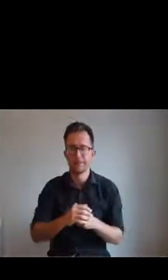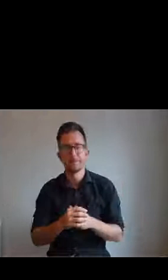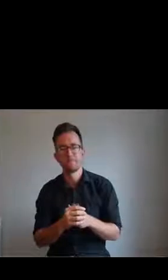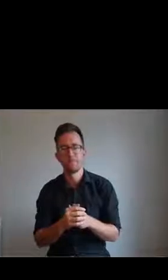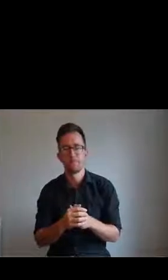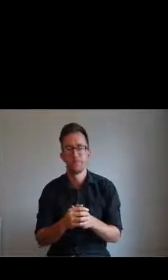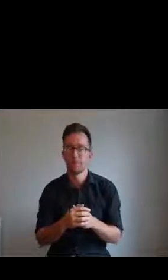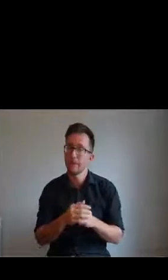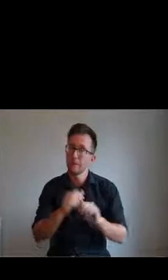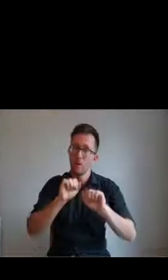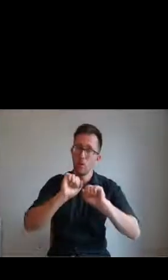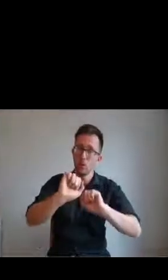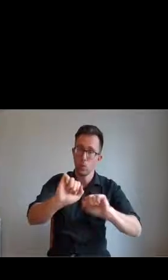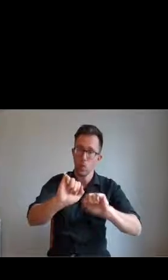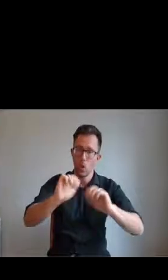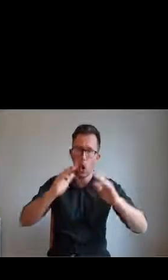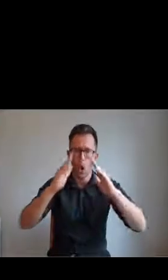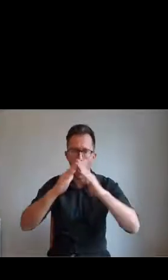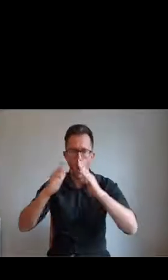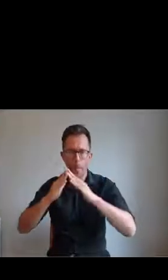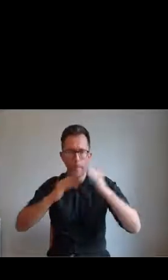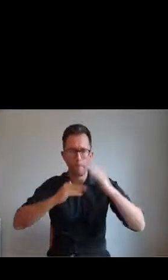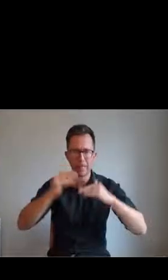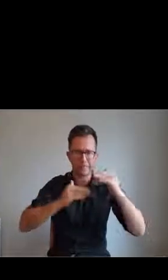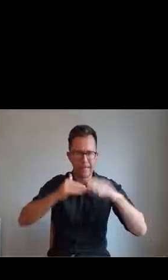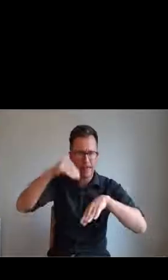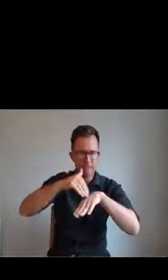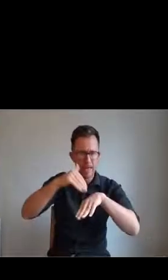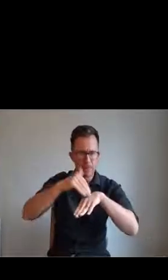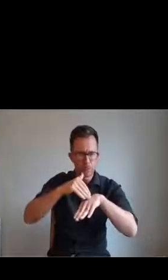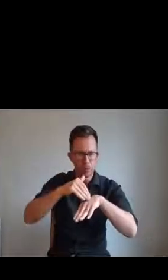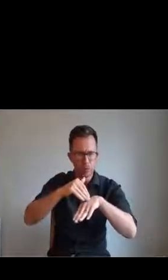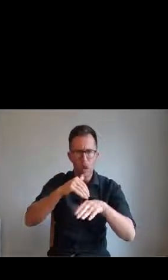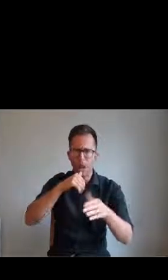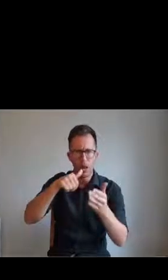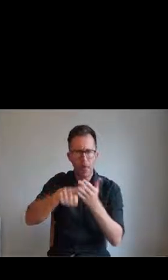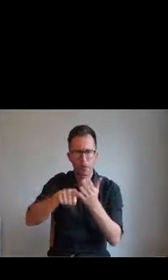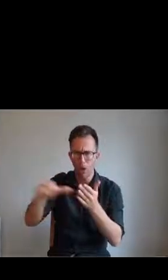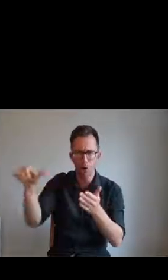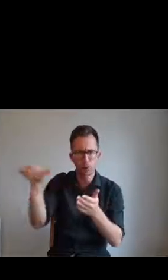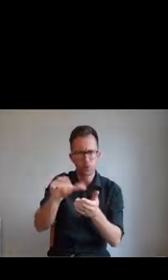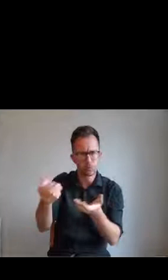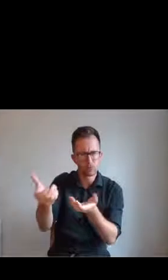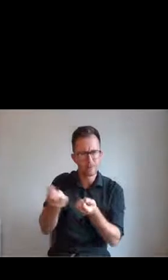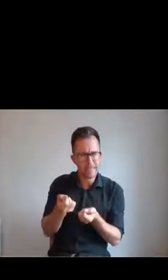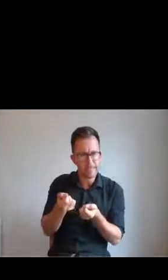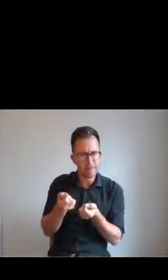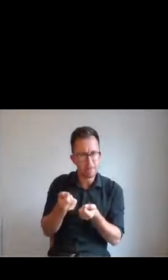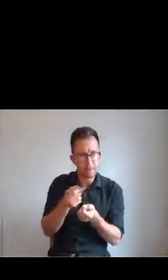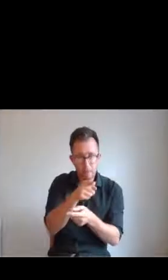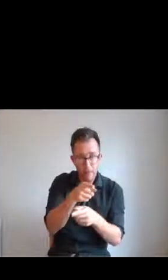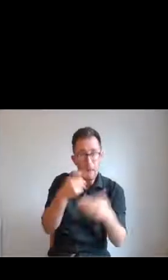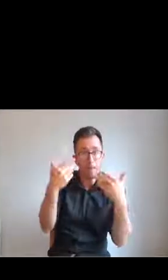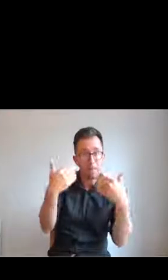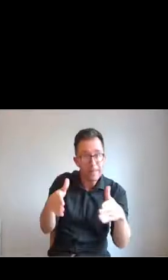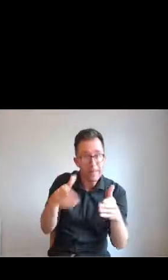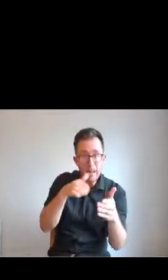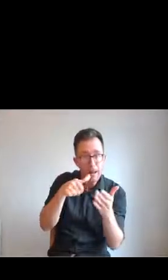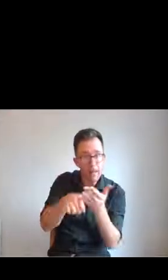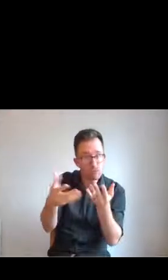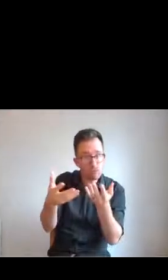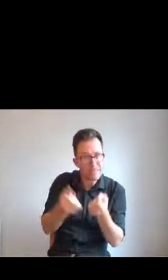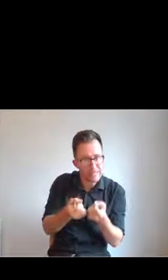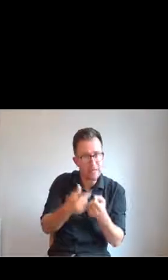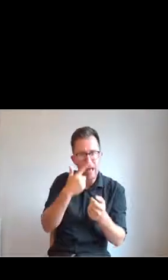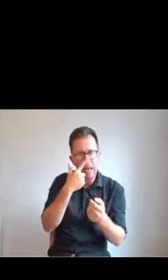If your property is affected by the scheme, you should have been written to already. And if you've received a letter, please feel free to give us